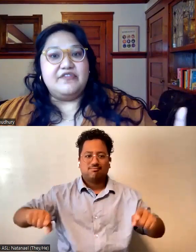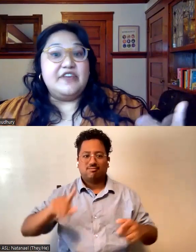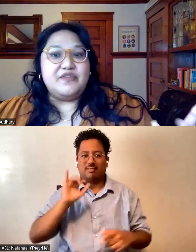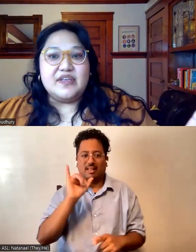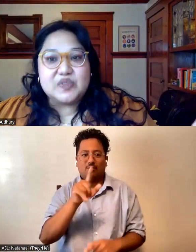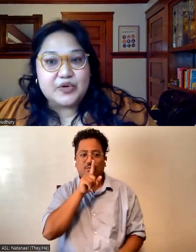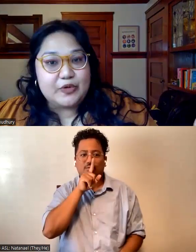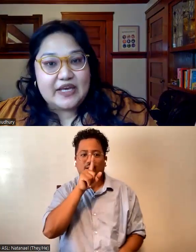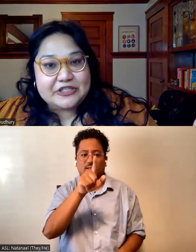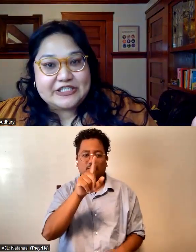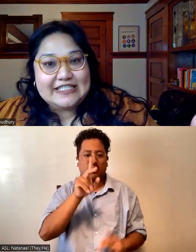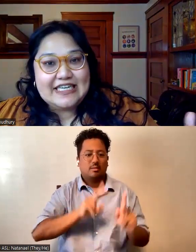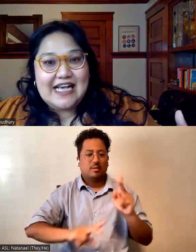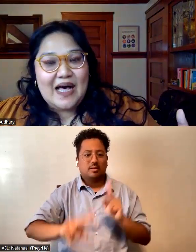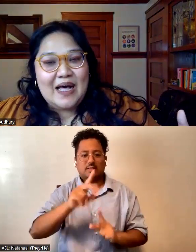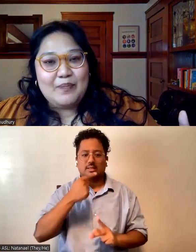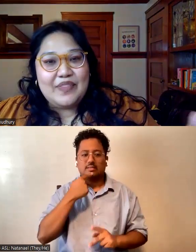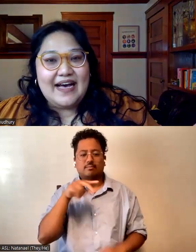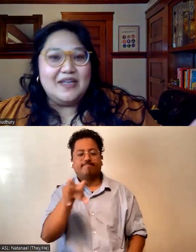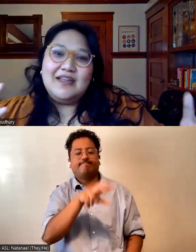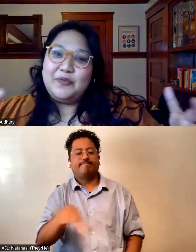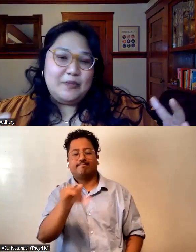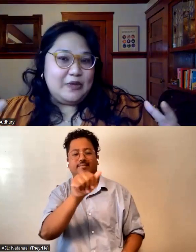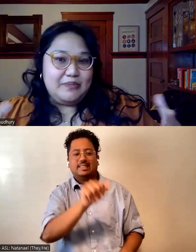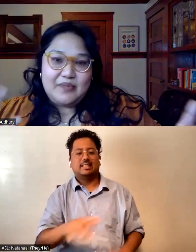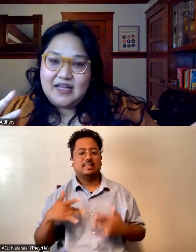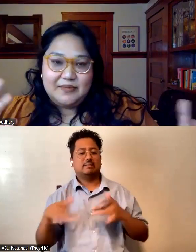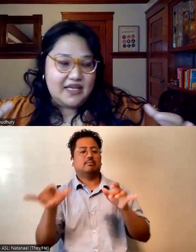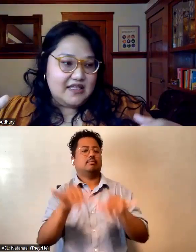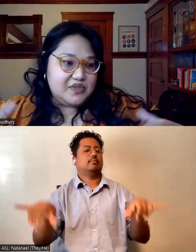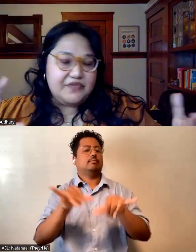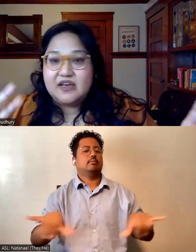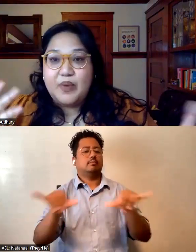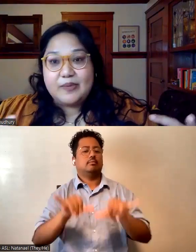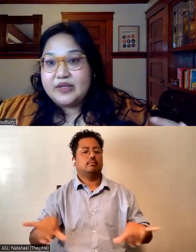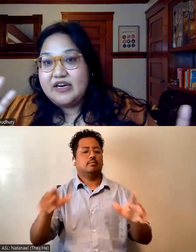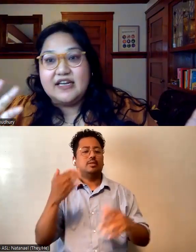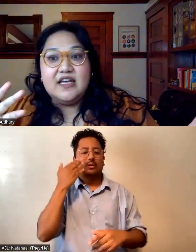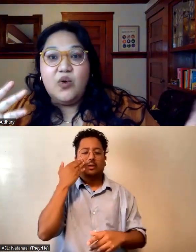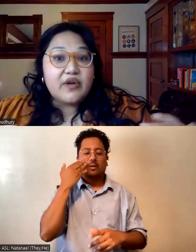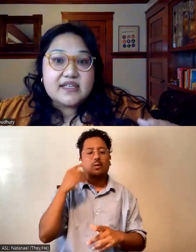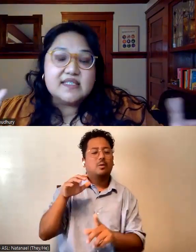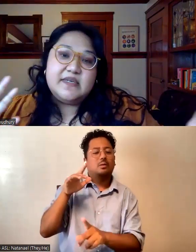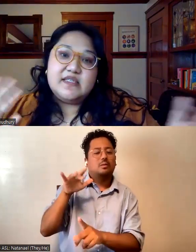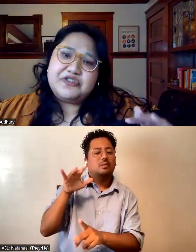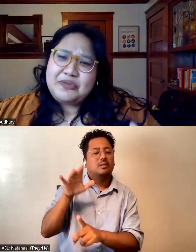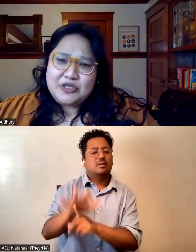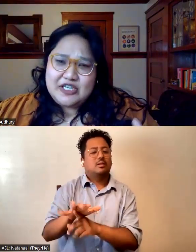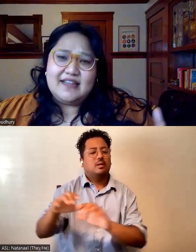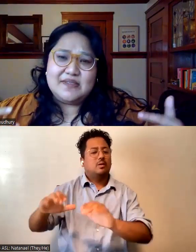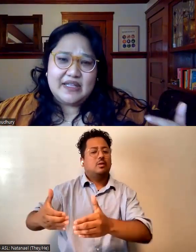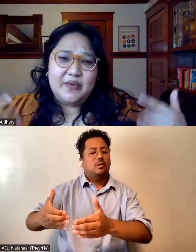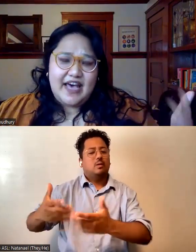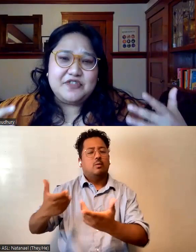like the figure of the inscrutable Asian that, you know, people in these sort of like popular organizing spaces are trying to